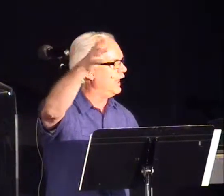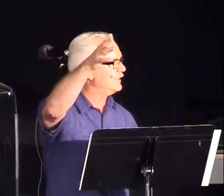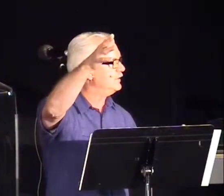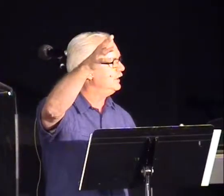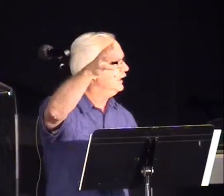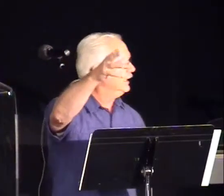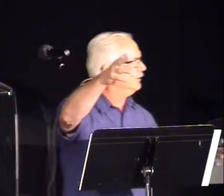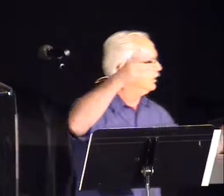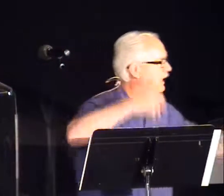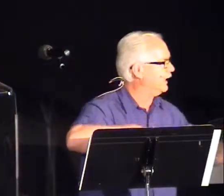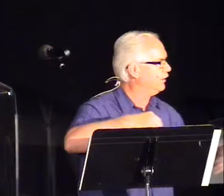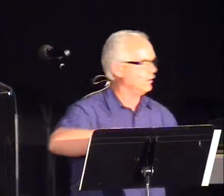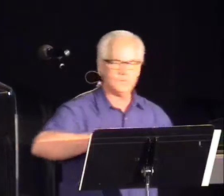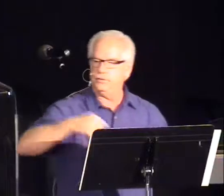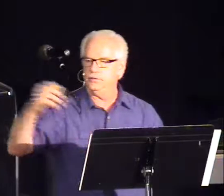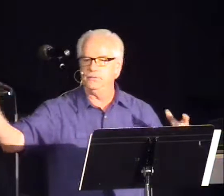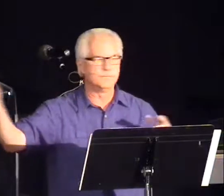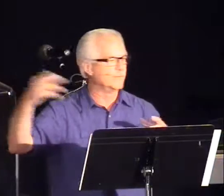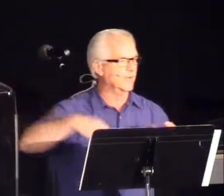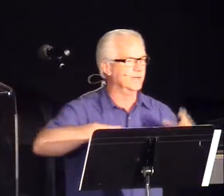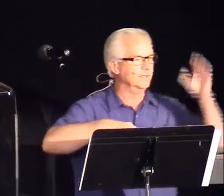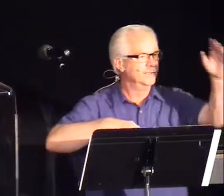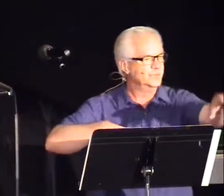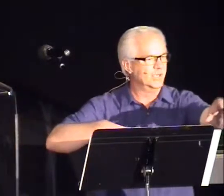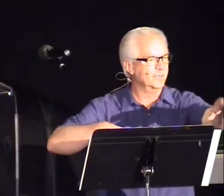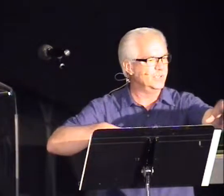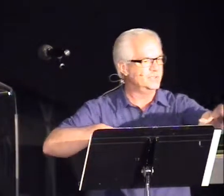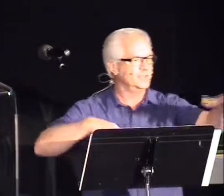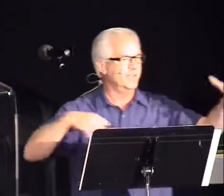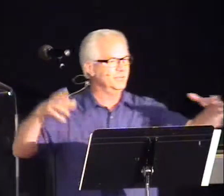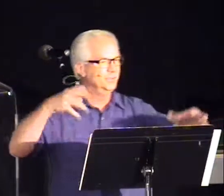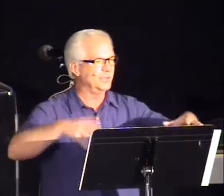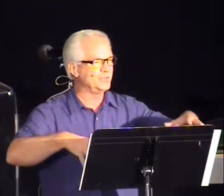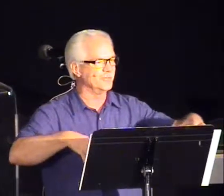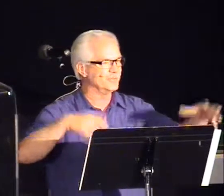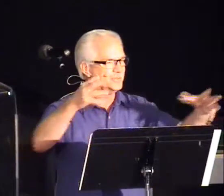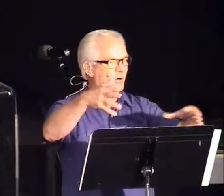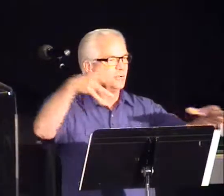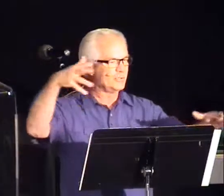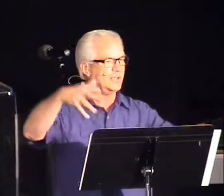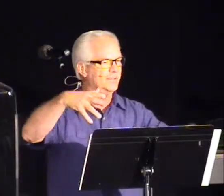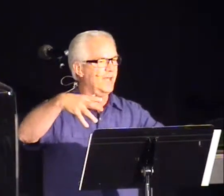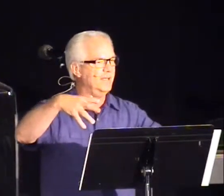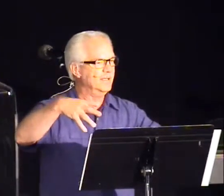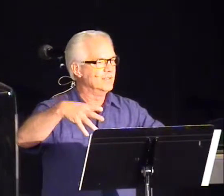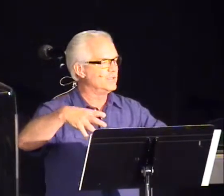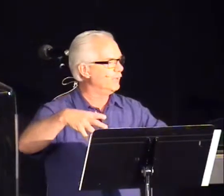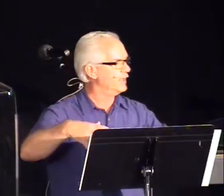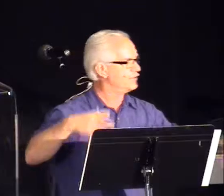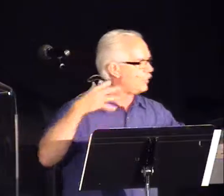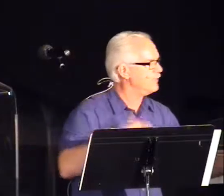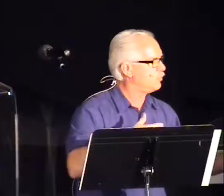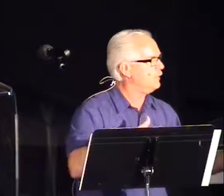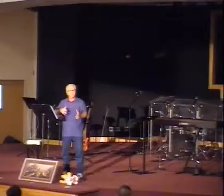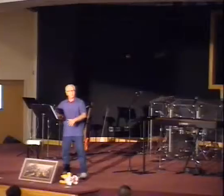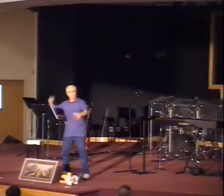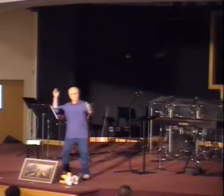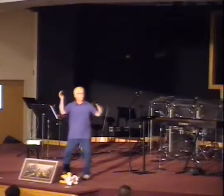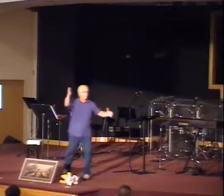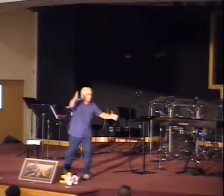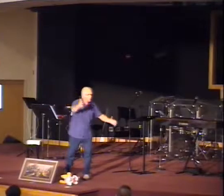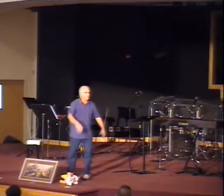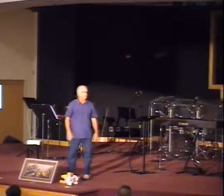terrible accident. And one guy calls to Jeremy and says, hey, are you a police officer? His car looks like that. Somebody had swiped his